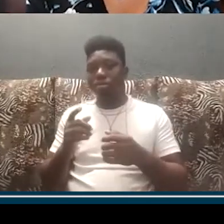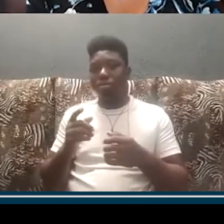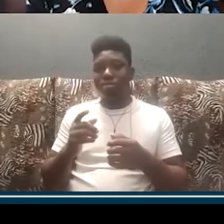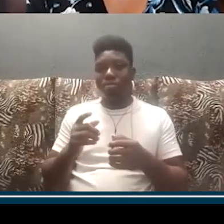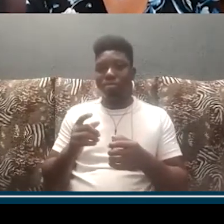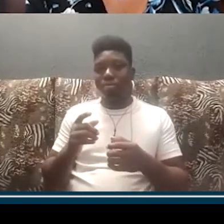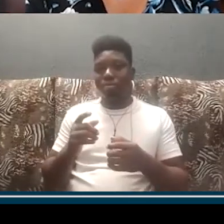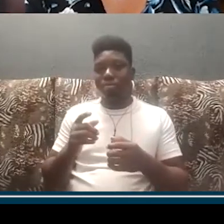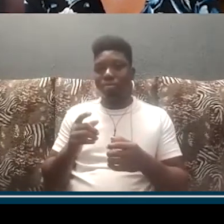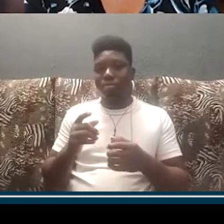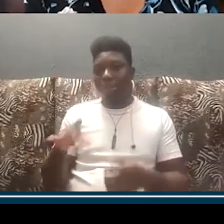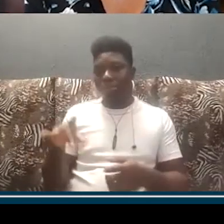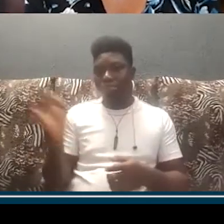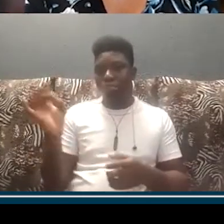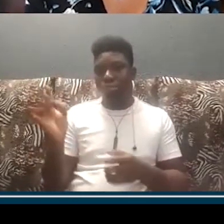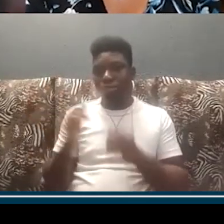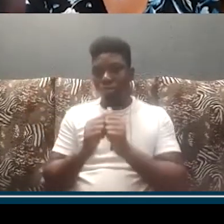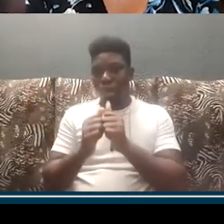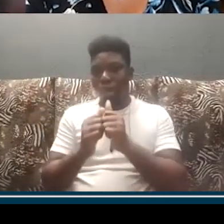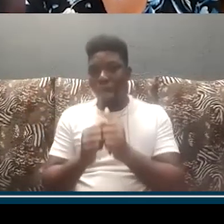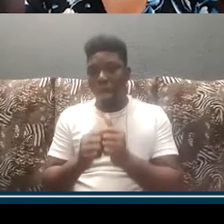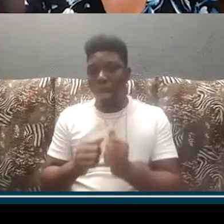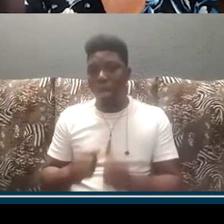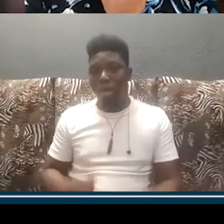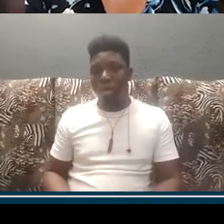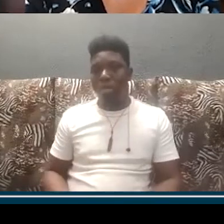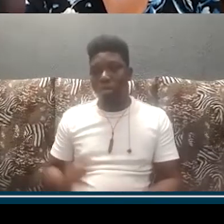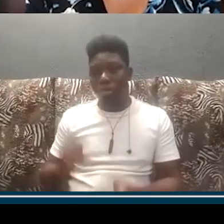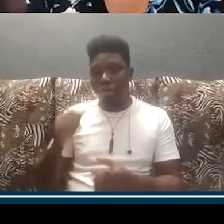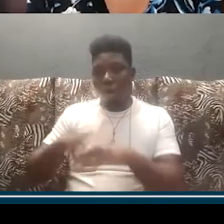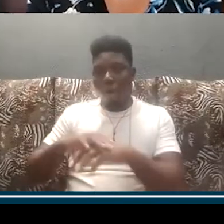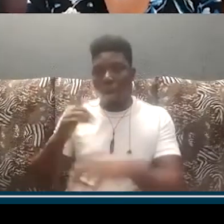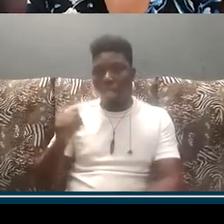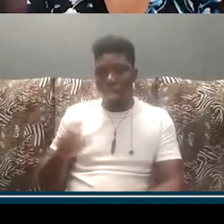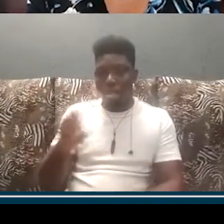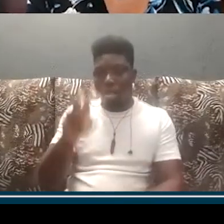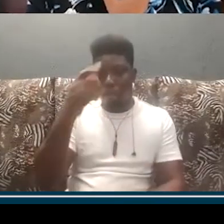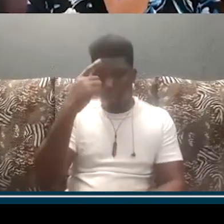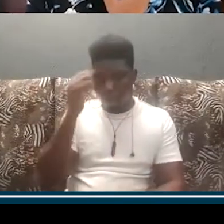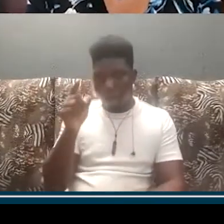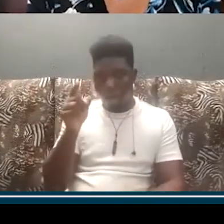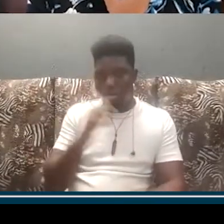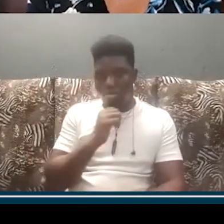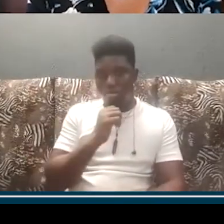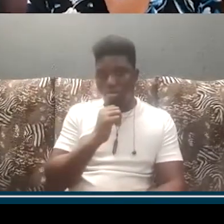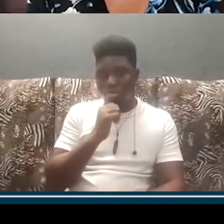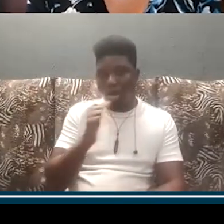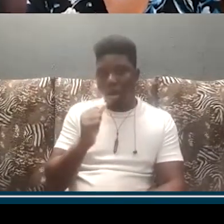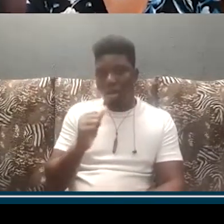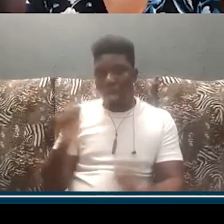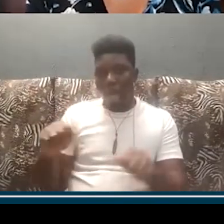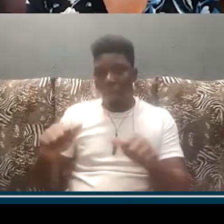trip because he's not going to be able to get up the steps or this or that. Let's figure it out. Let's have a